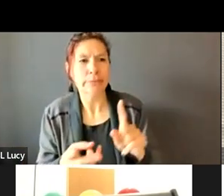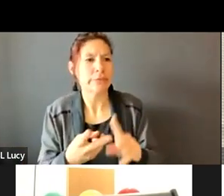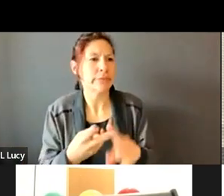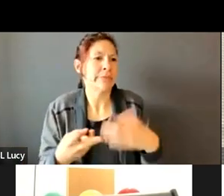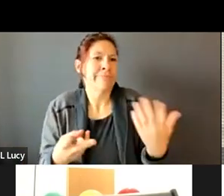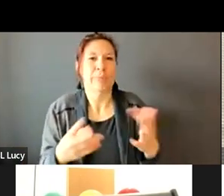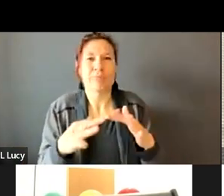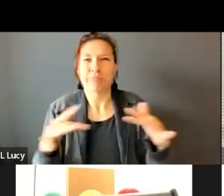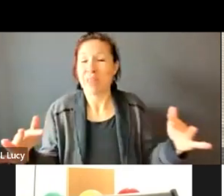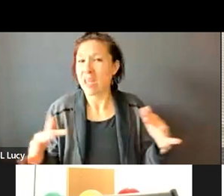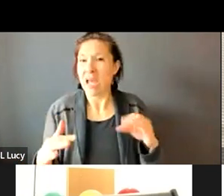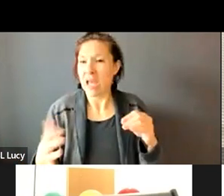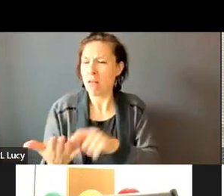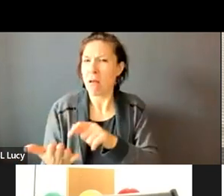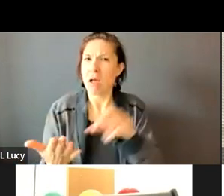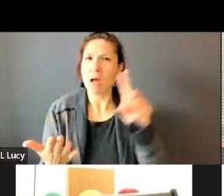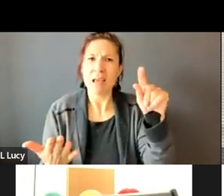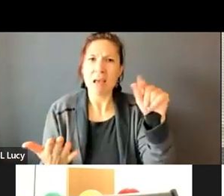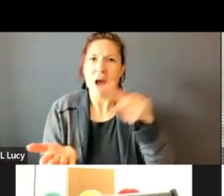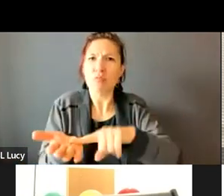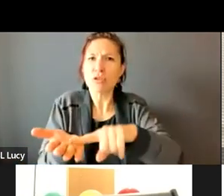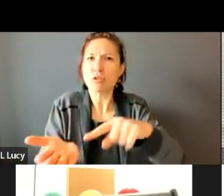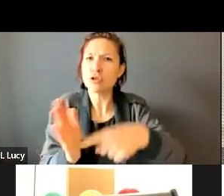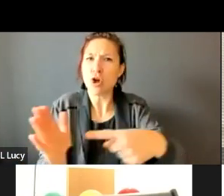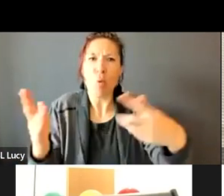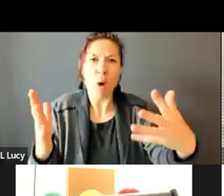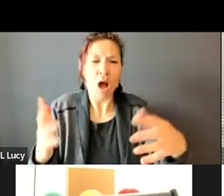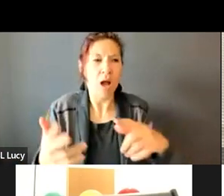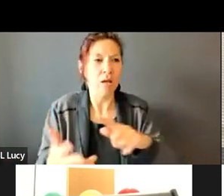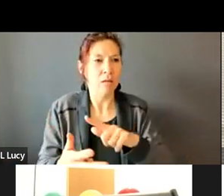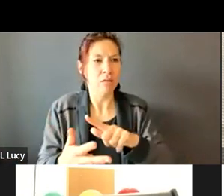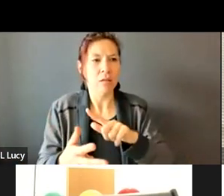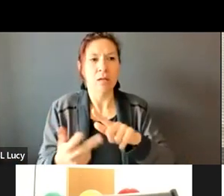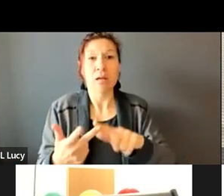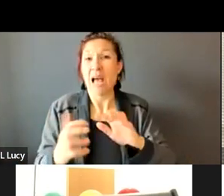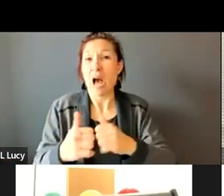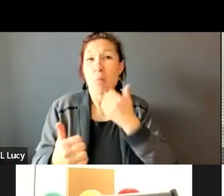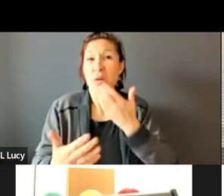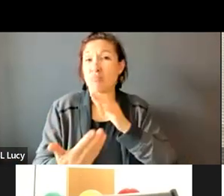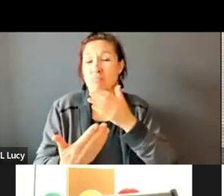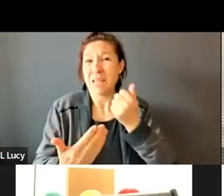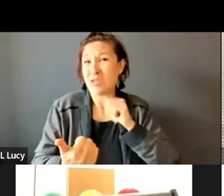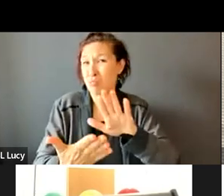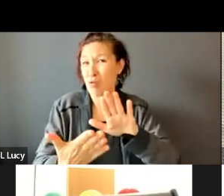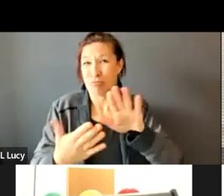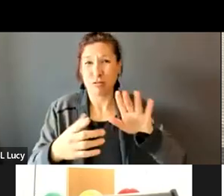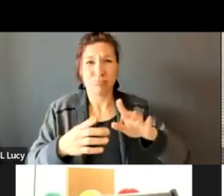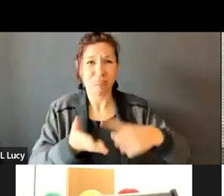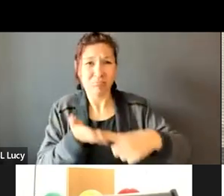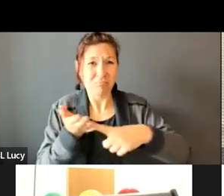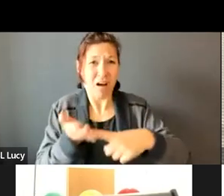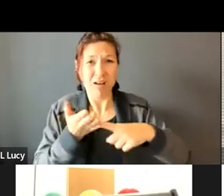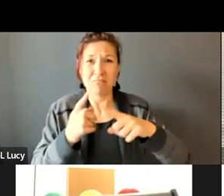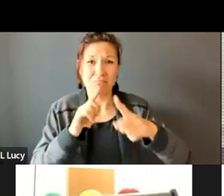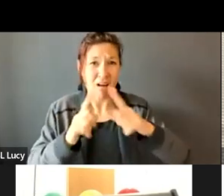happening um how best to to talk about the you know or have a conversation um you know what are some you know signs of or